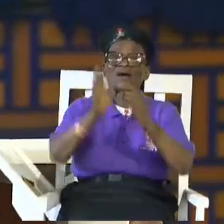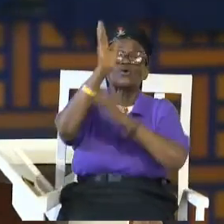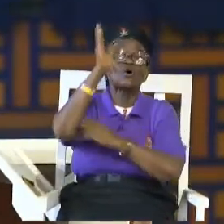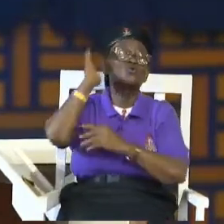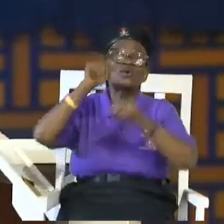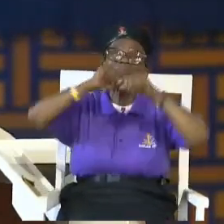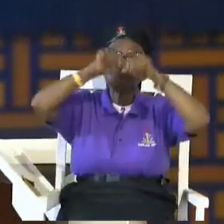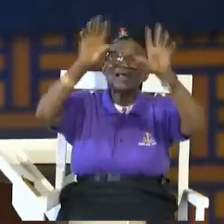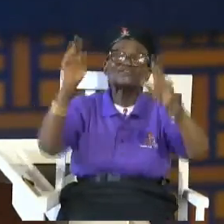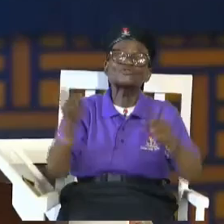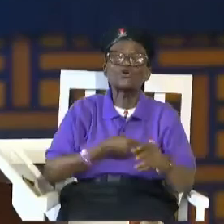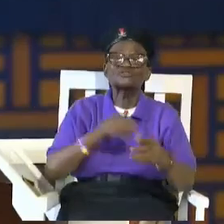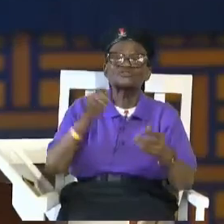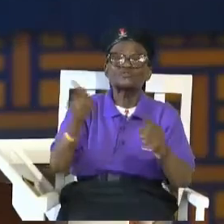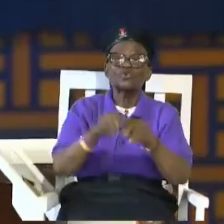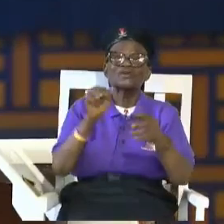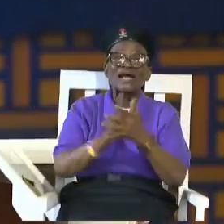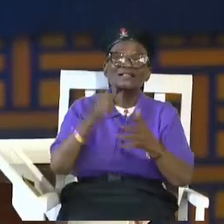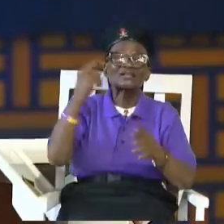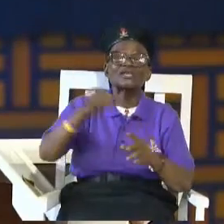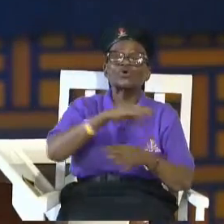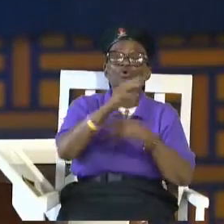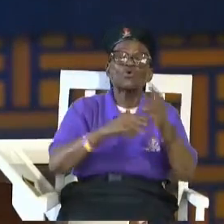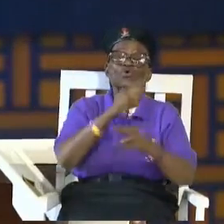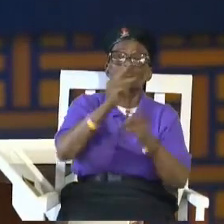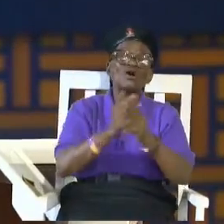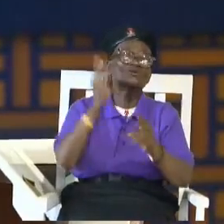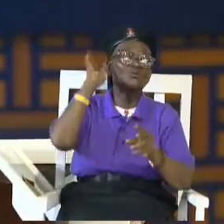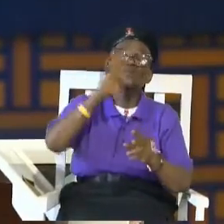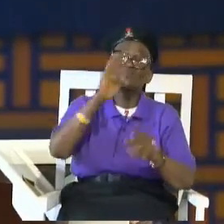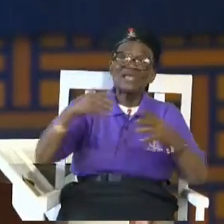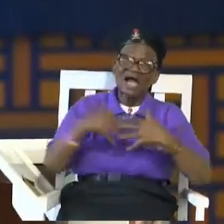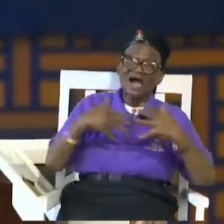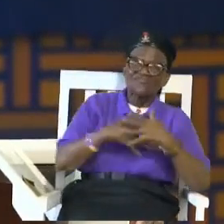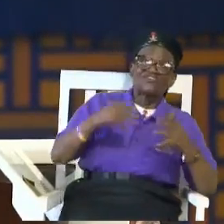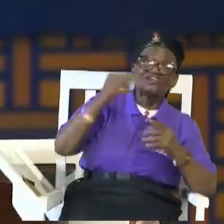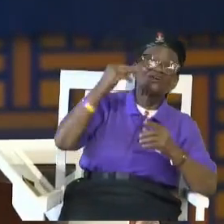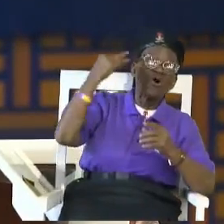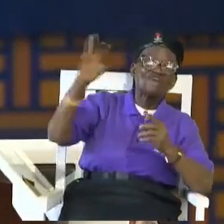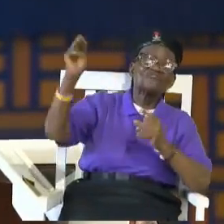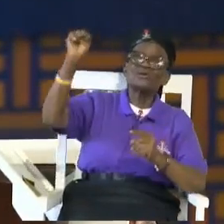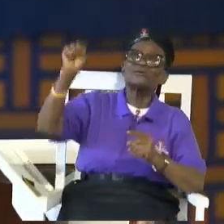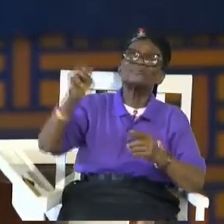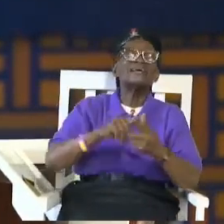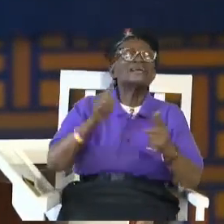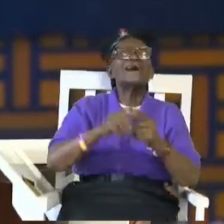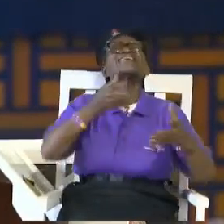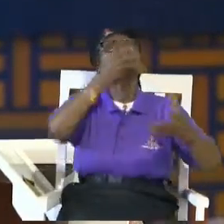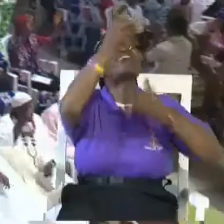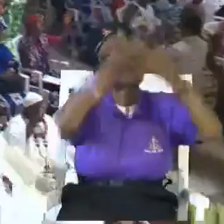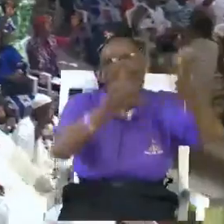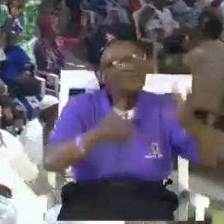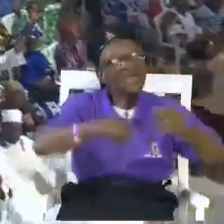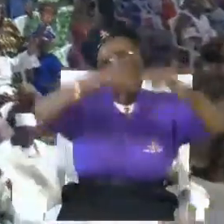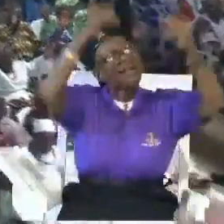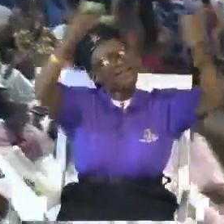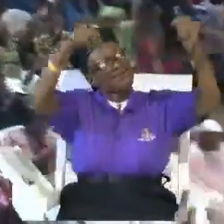us so that the whole world will be afraid of Him. They shout hallelujah.